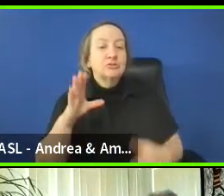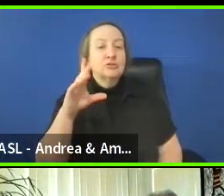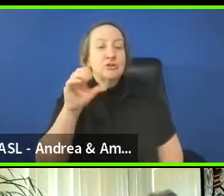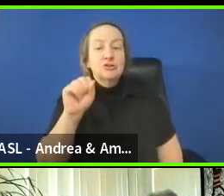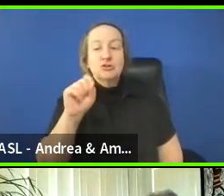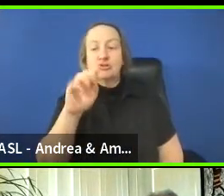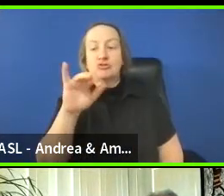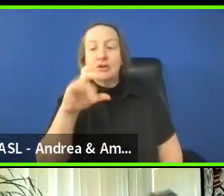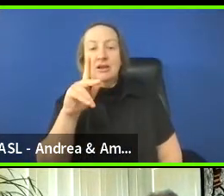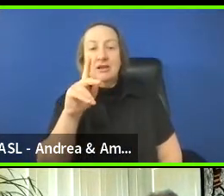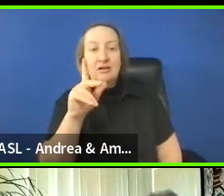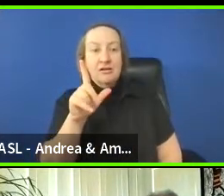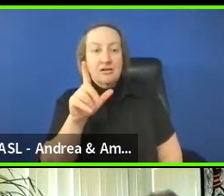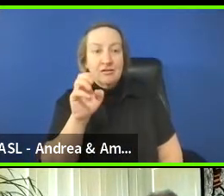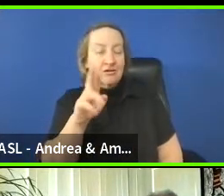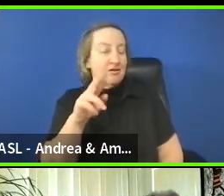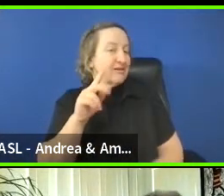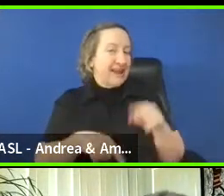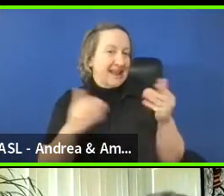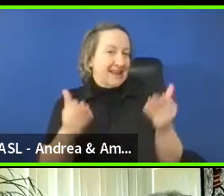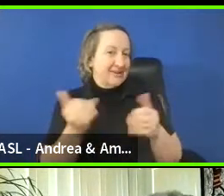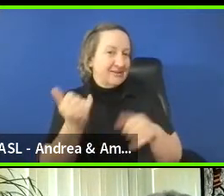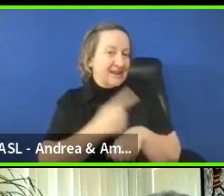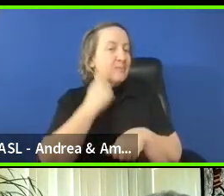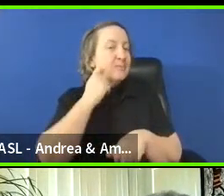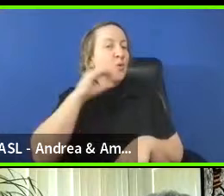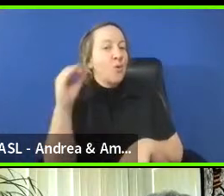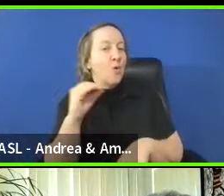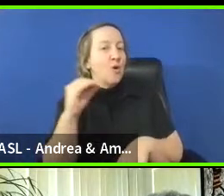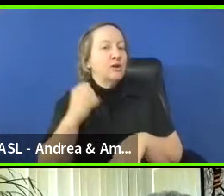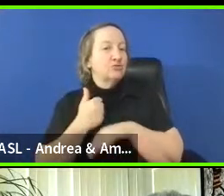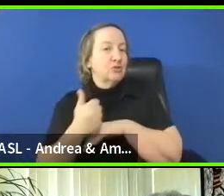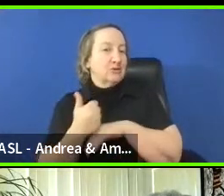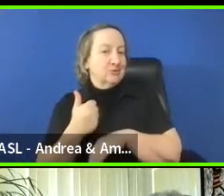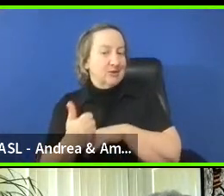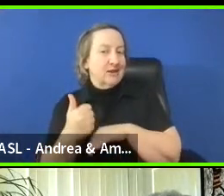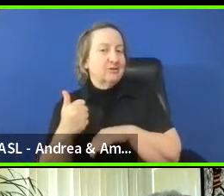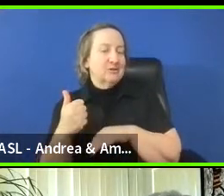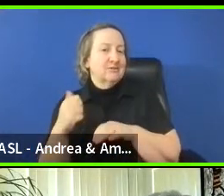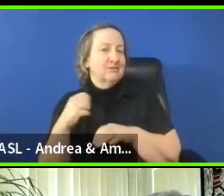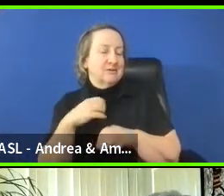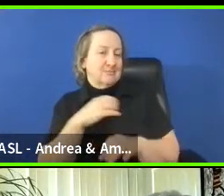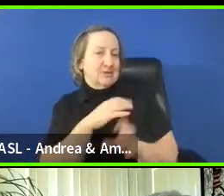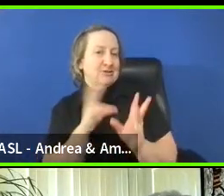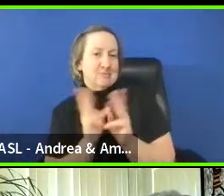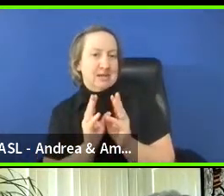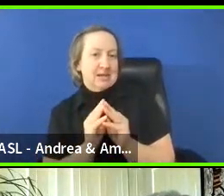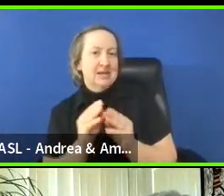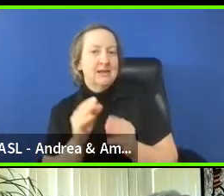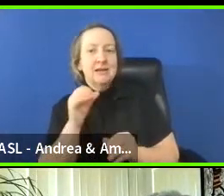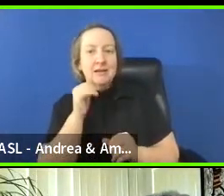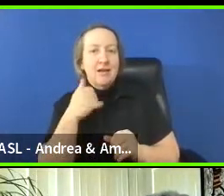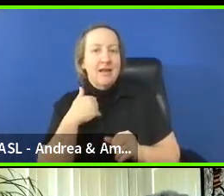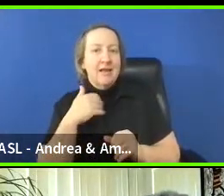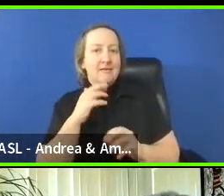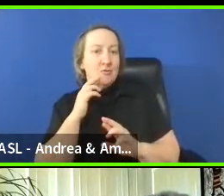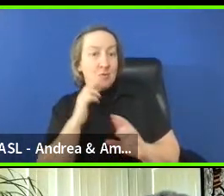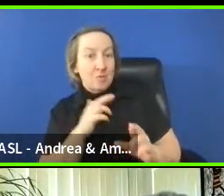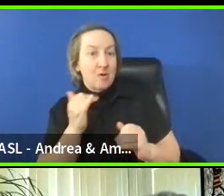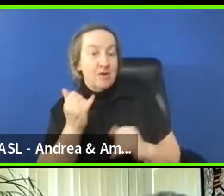be here today because of the Oregon Transportation Commission meeting. We don't have any reports here, but look forward to diving into the work.